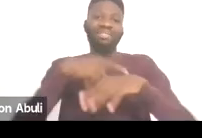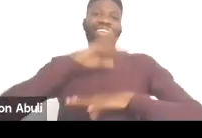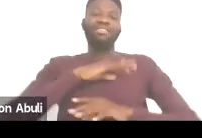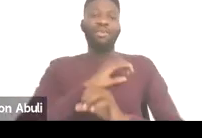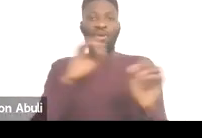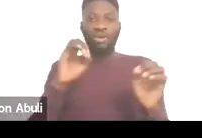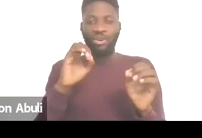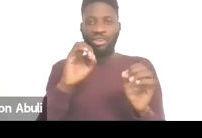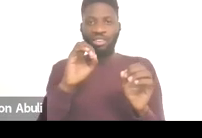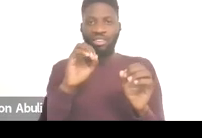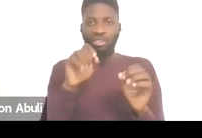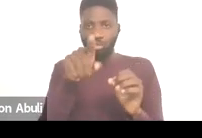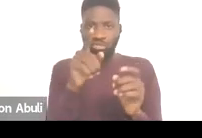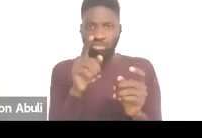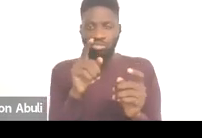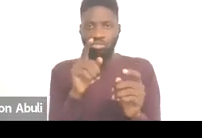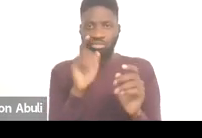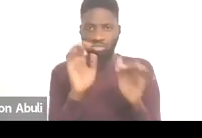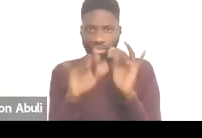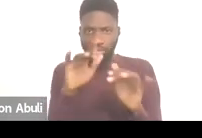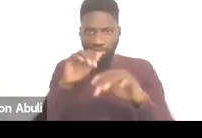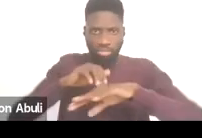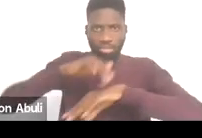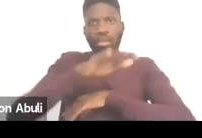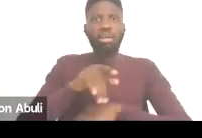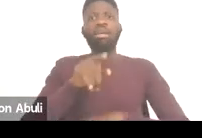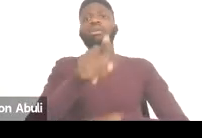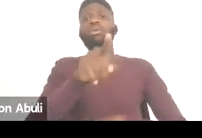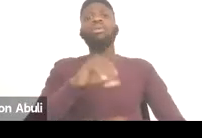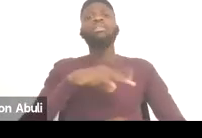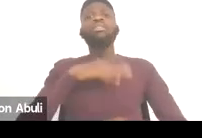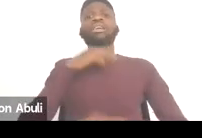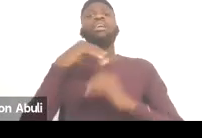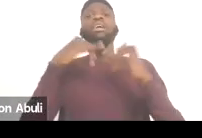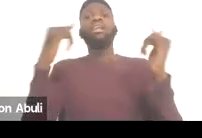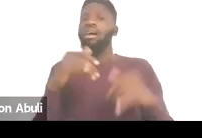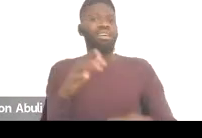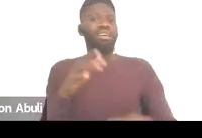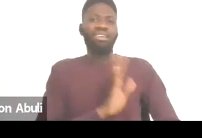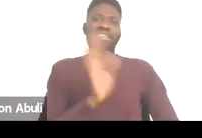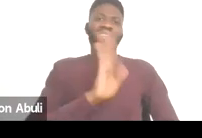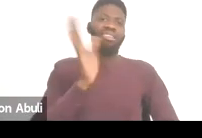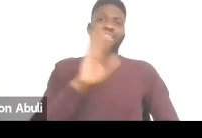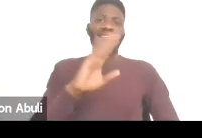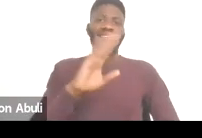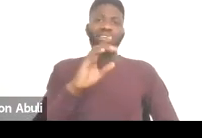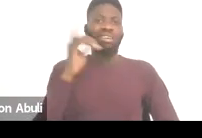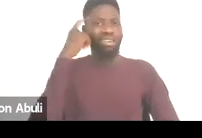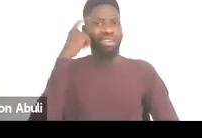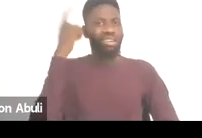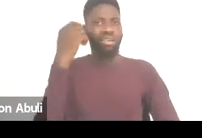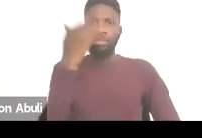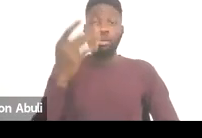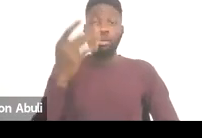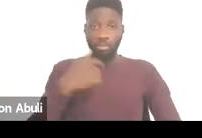them, I think your deadline is unreasonable. I'll have it done by 1 p.m. See?